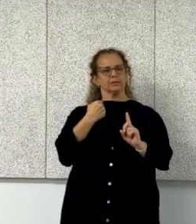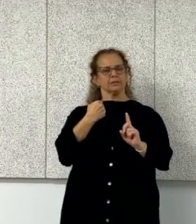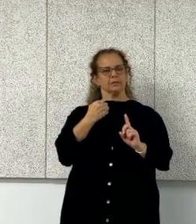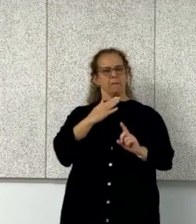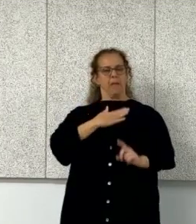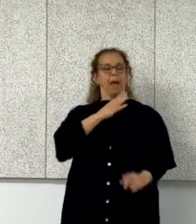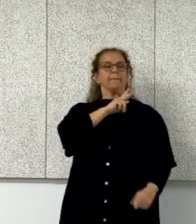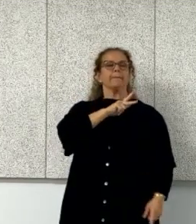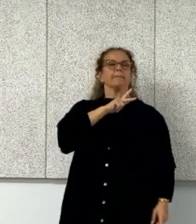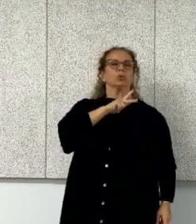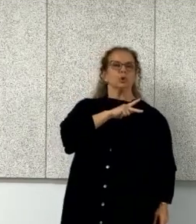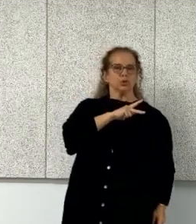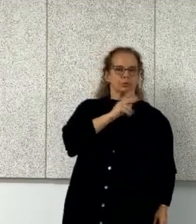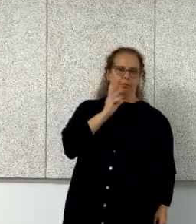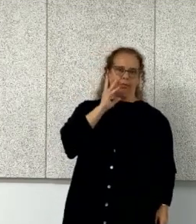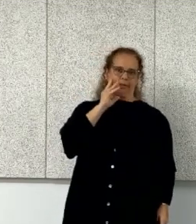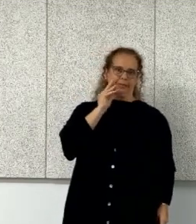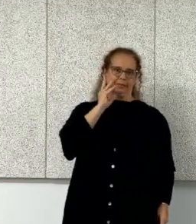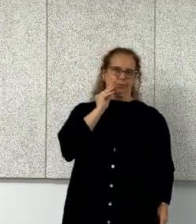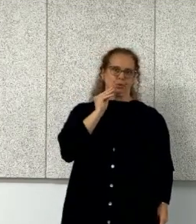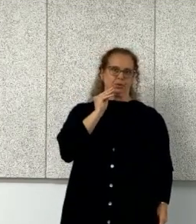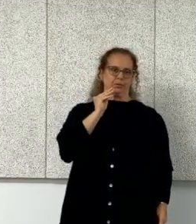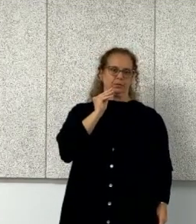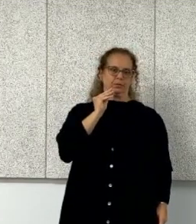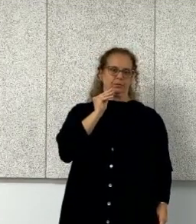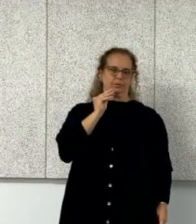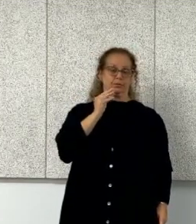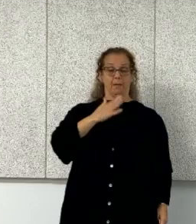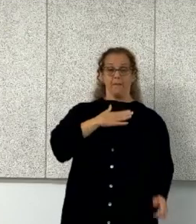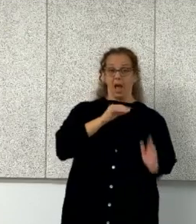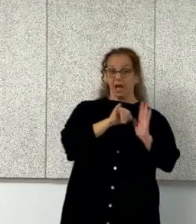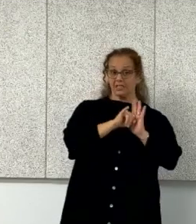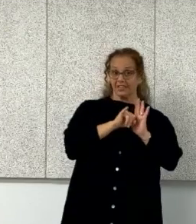my personal experience of how I identify myself,